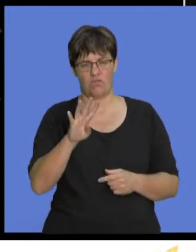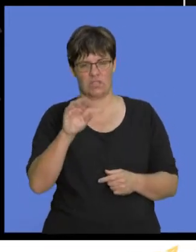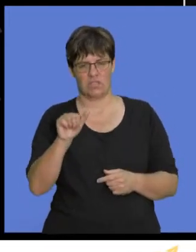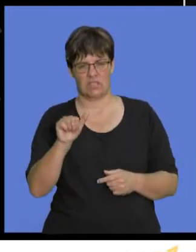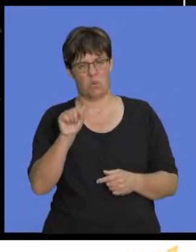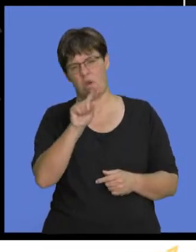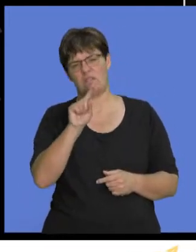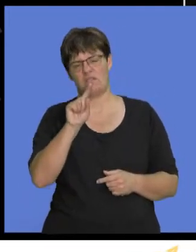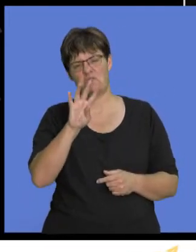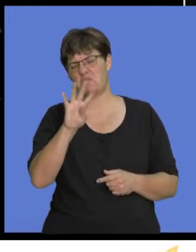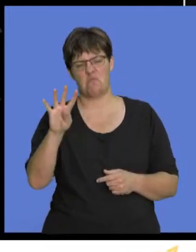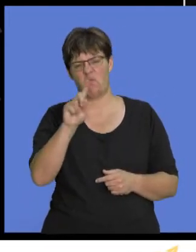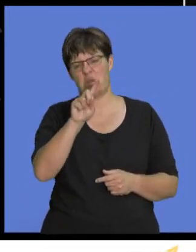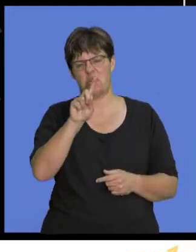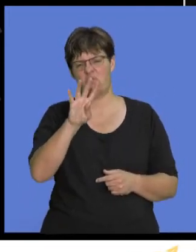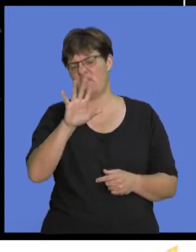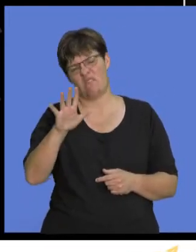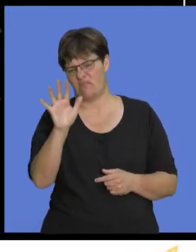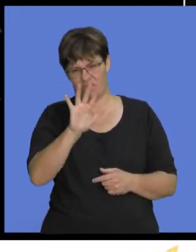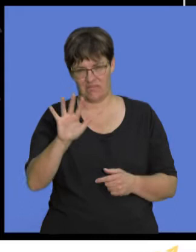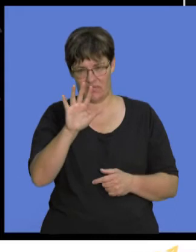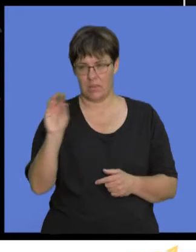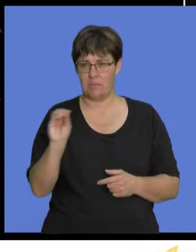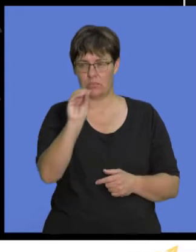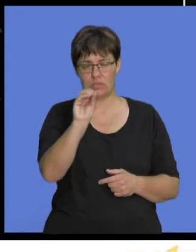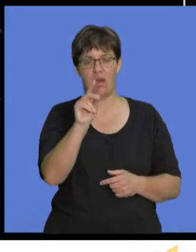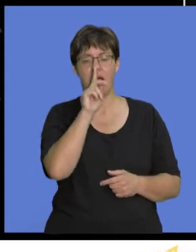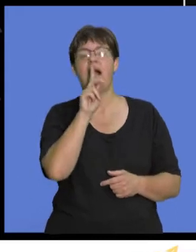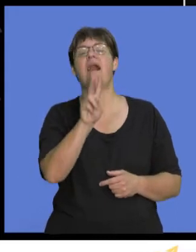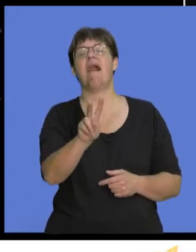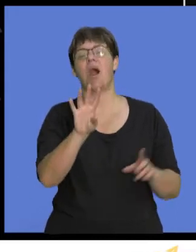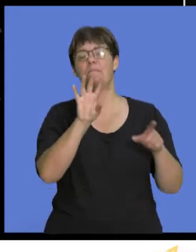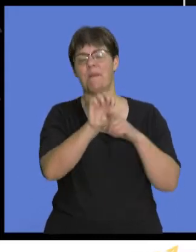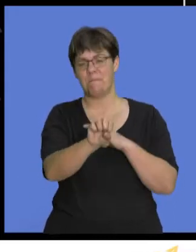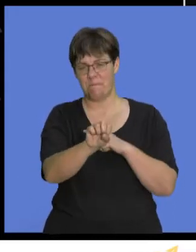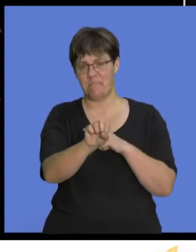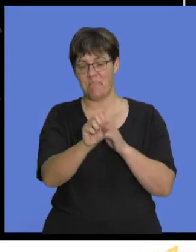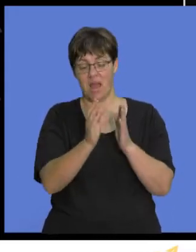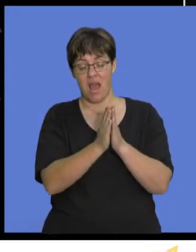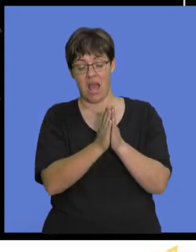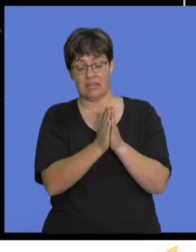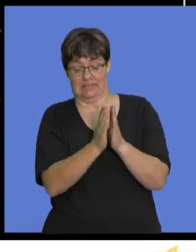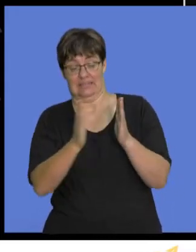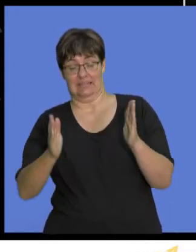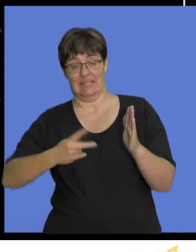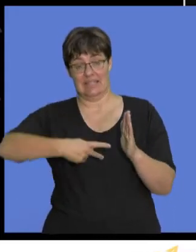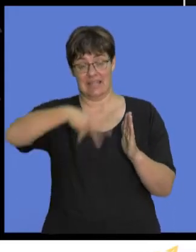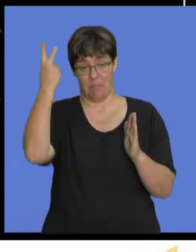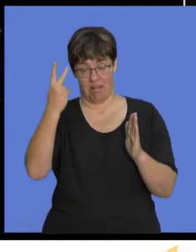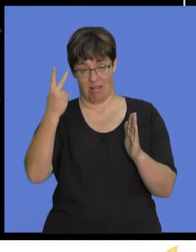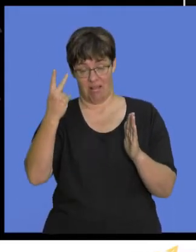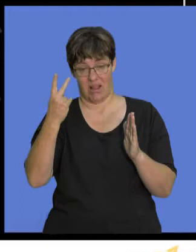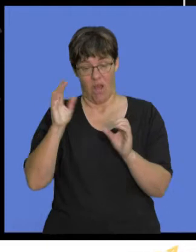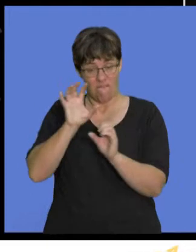146, something there, or 145, 144. Okay, if I put it there, you can tell already if the distance is